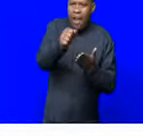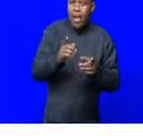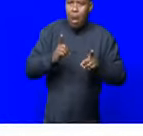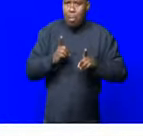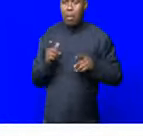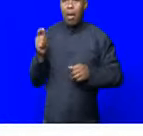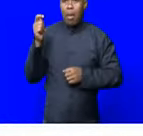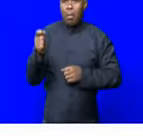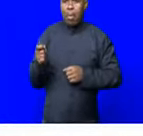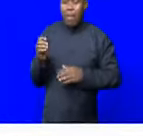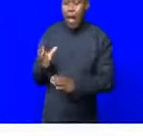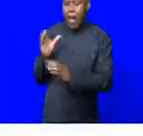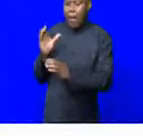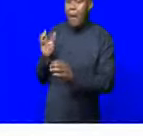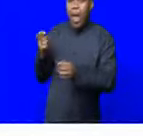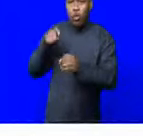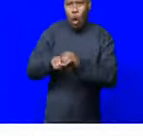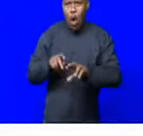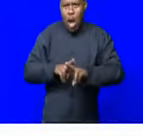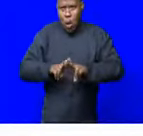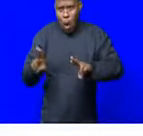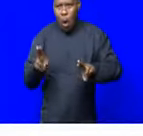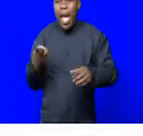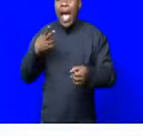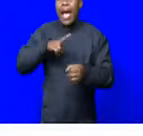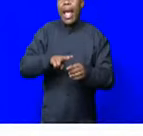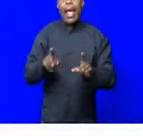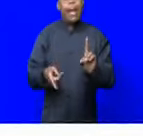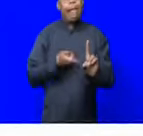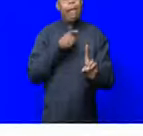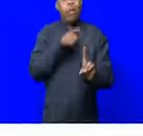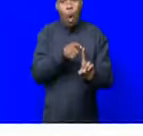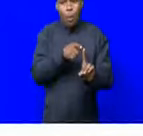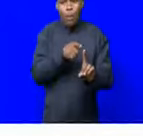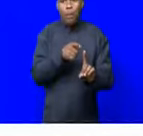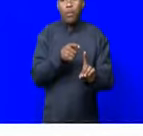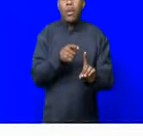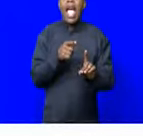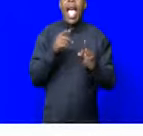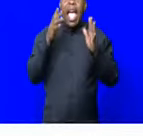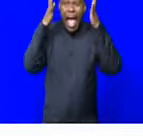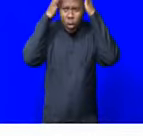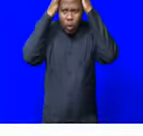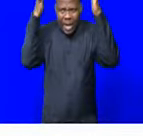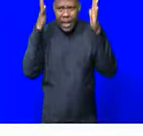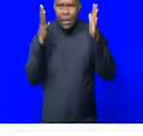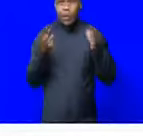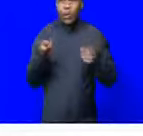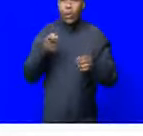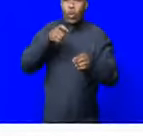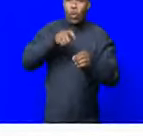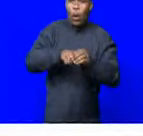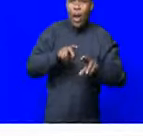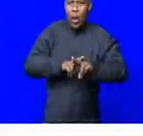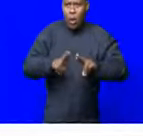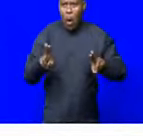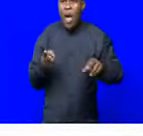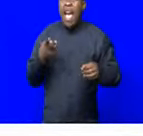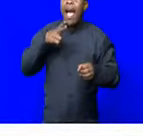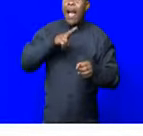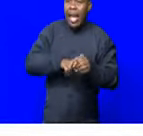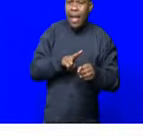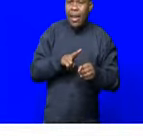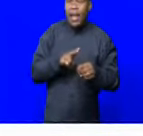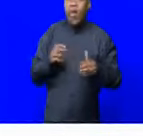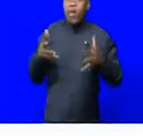attend Umhlanga. Furthermore, it must be noted that his call to boycott Umhlanga was a direct call to disregard